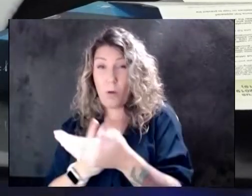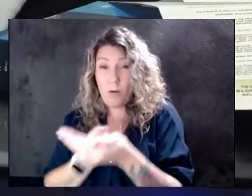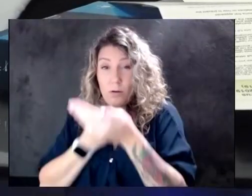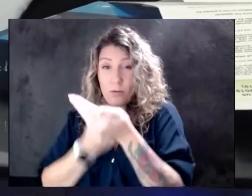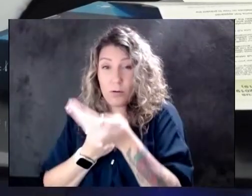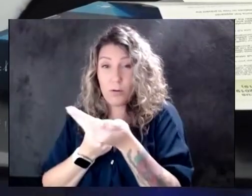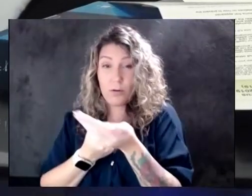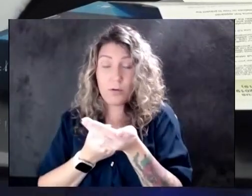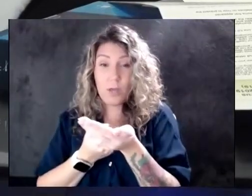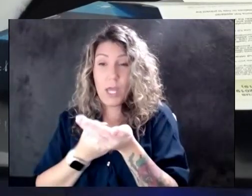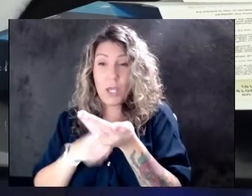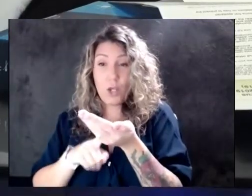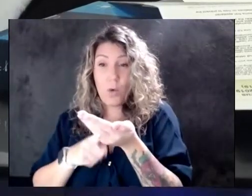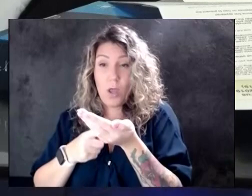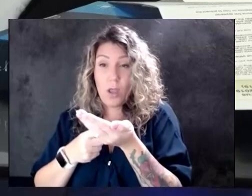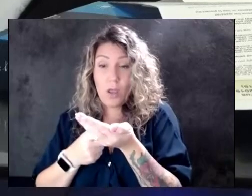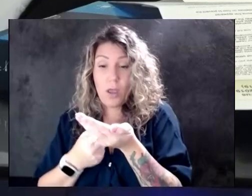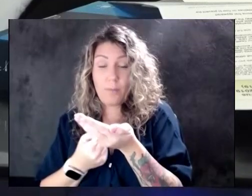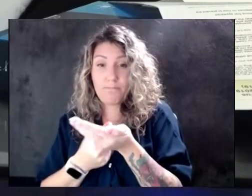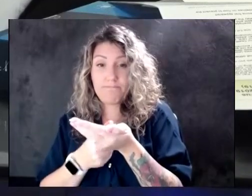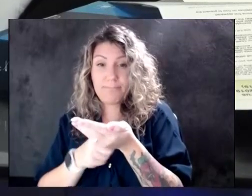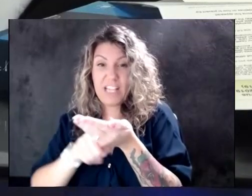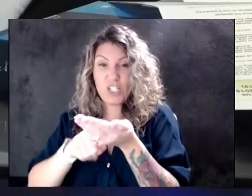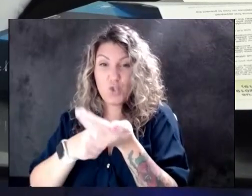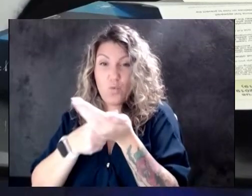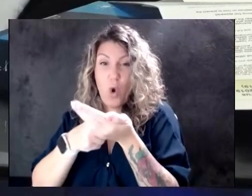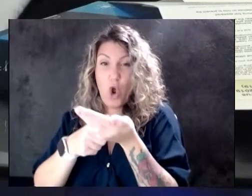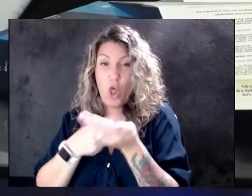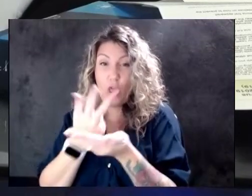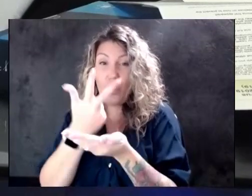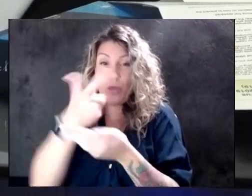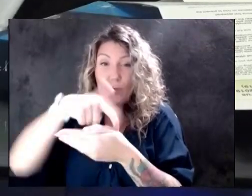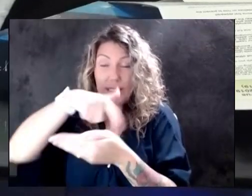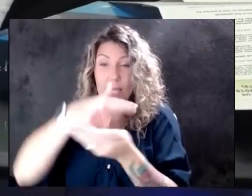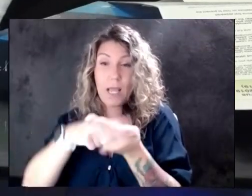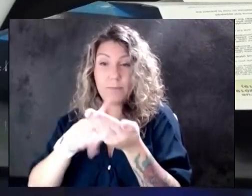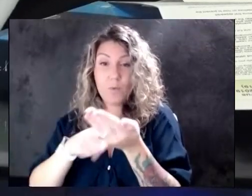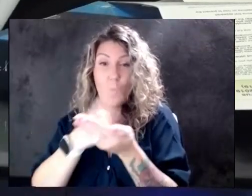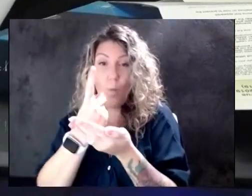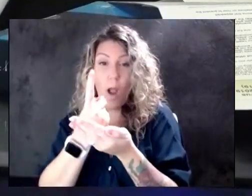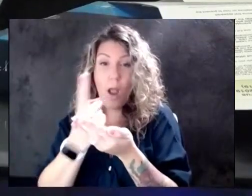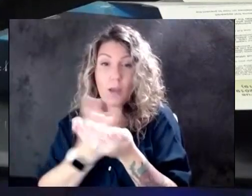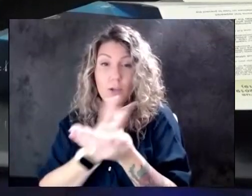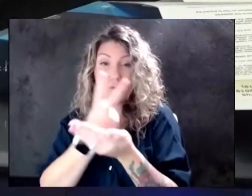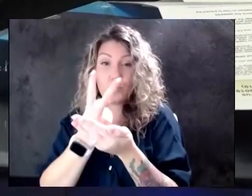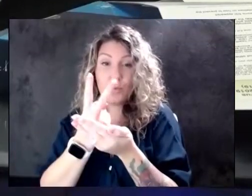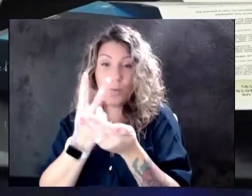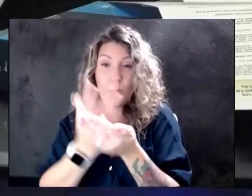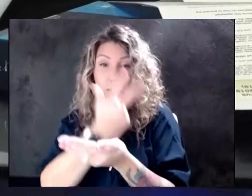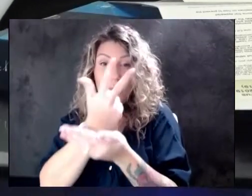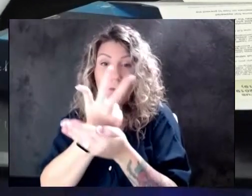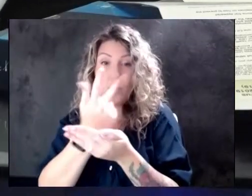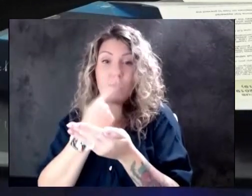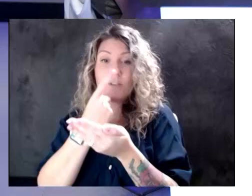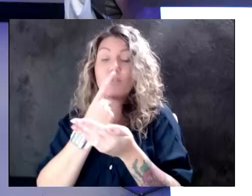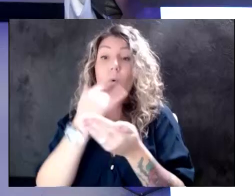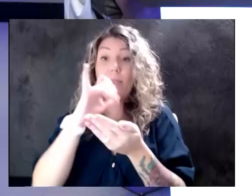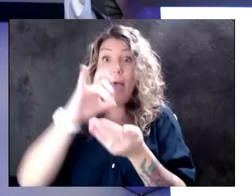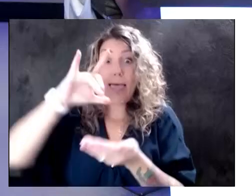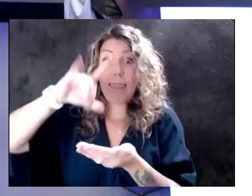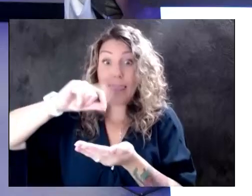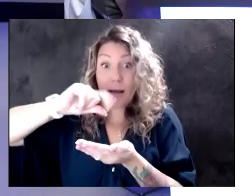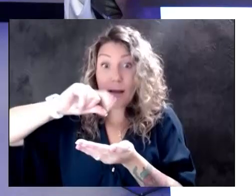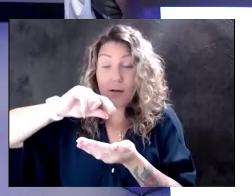on that top. Yeah. And then you want to swirl it 3 times. One, two, two, three. So what we're doing here is we're coating it in that liquid. Got it. Right? So that liquid is